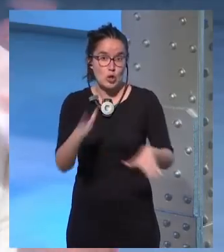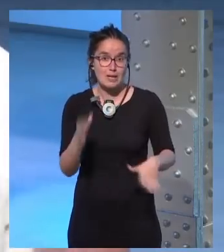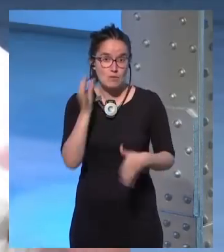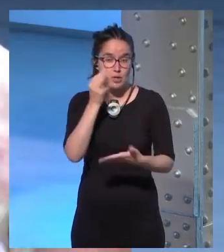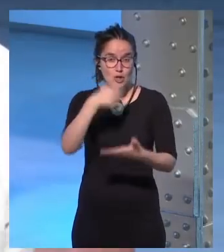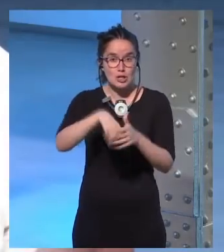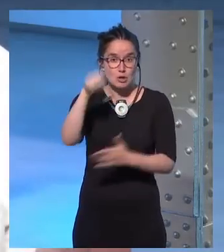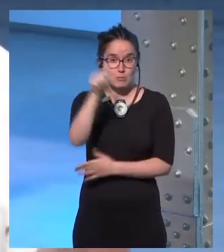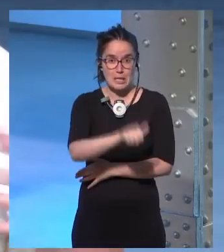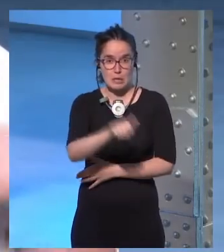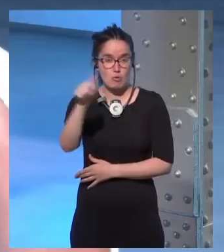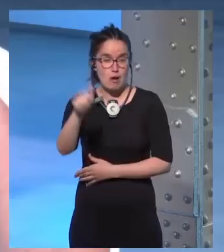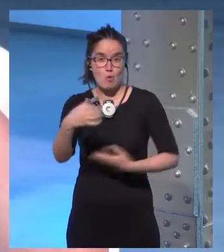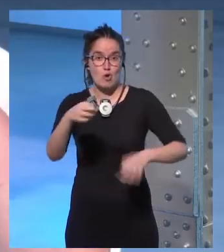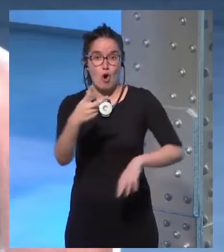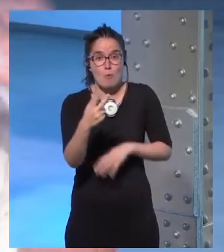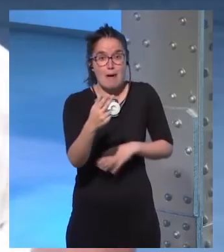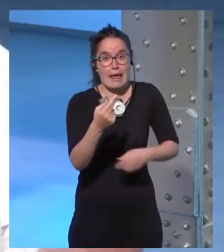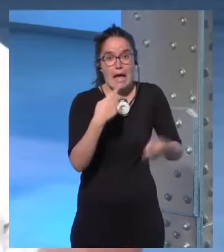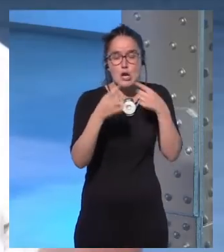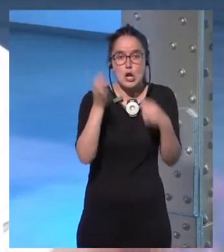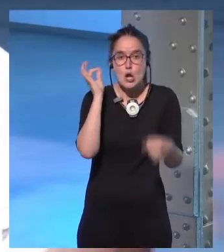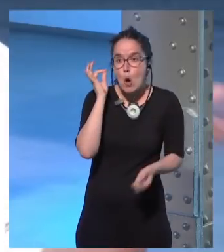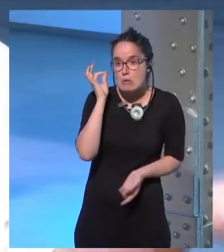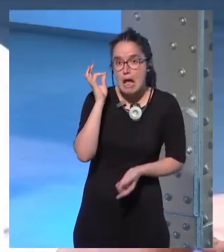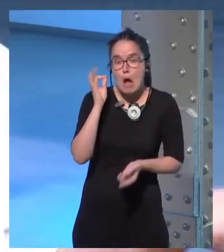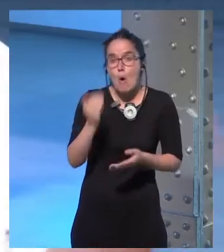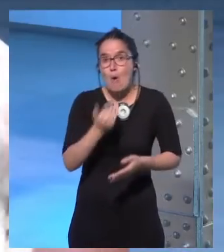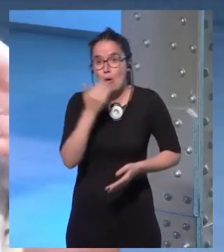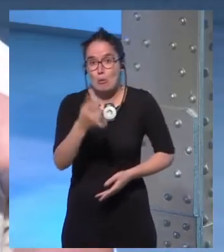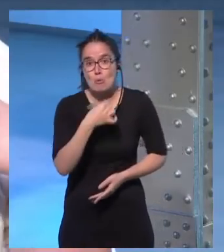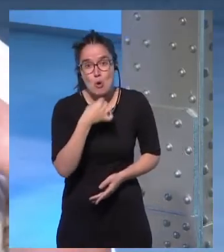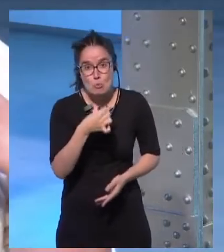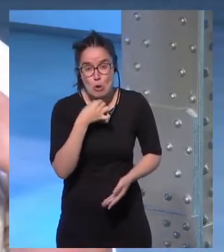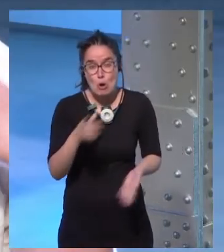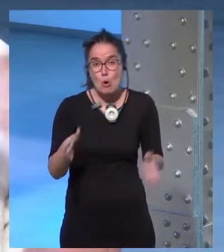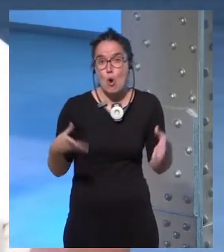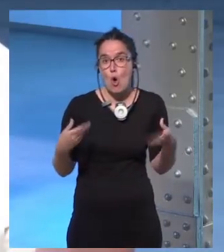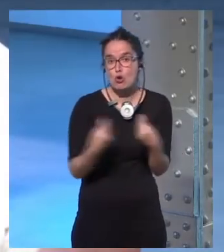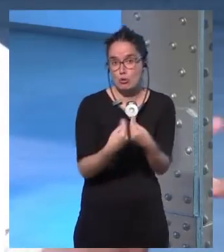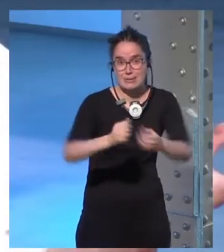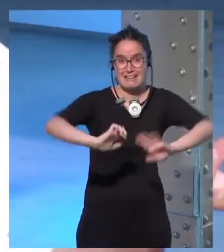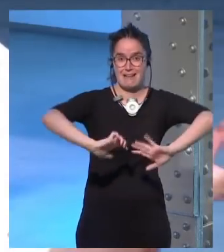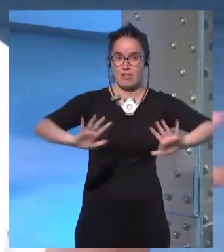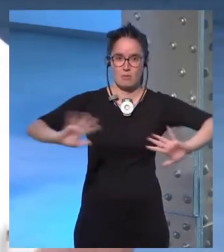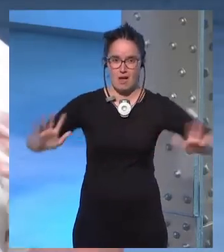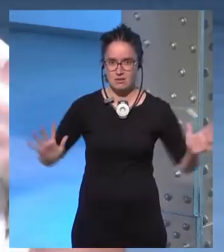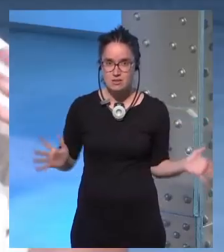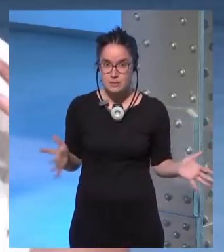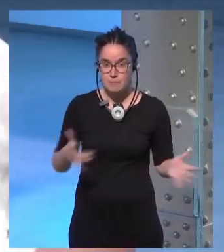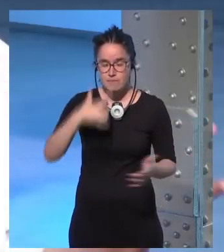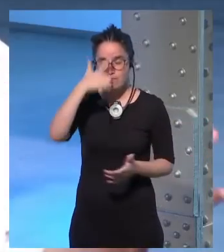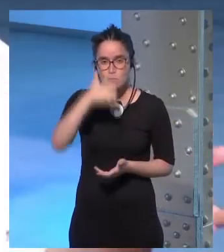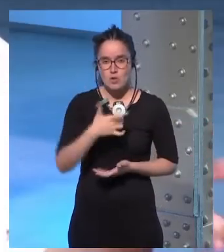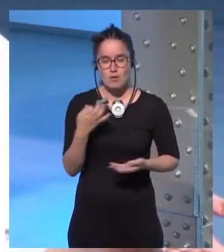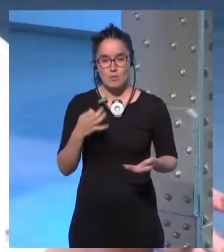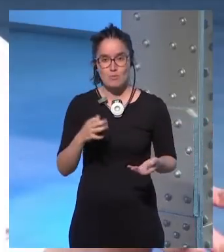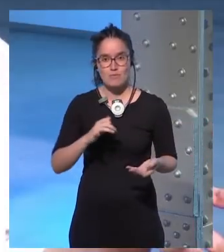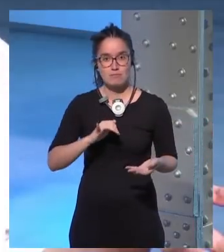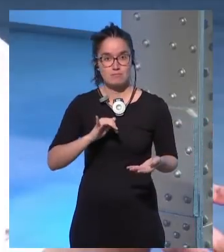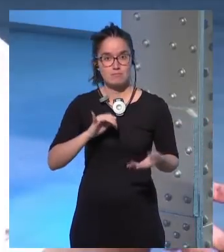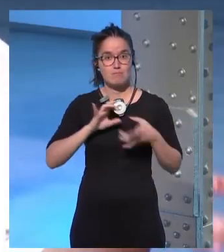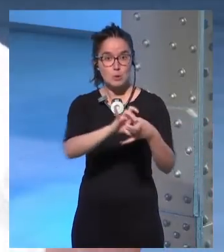or the sidekick or the tag along, and I really connected with the male heroes more. And I thought later on,